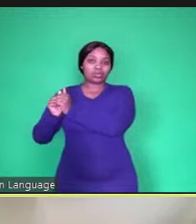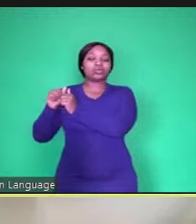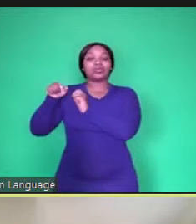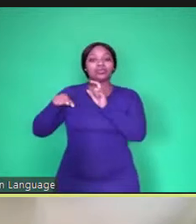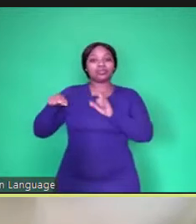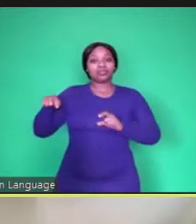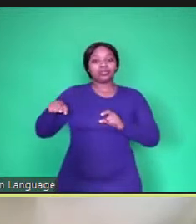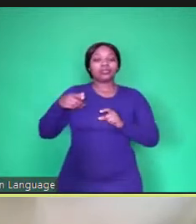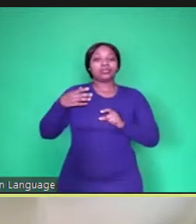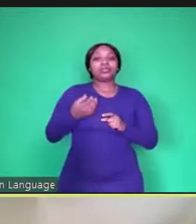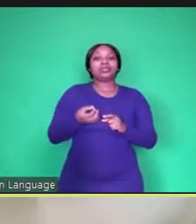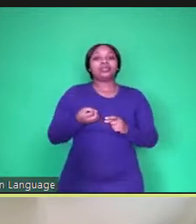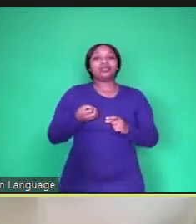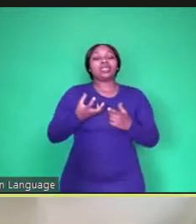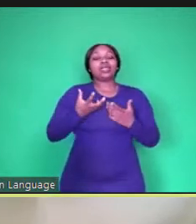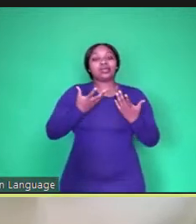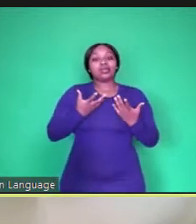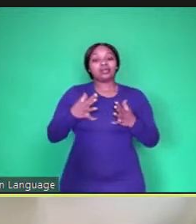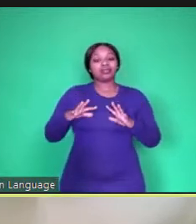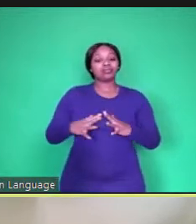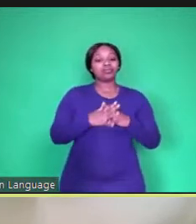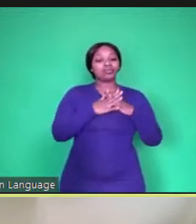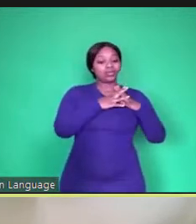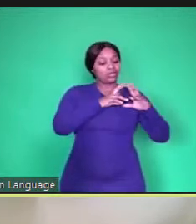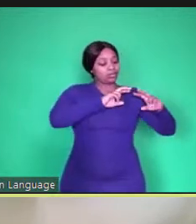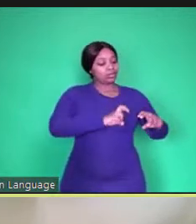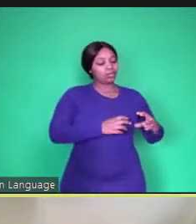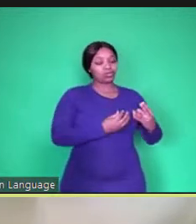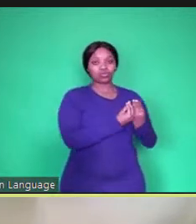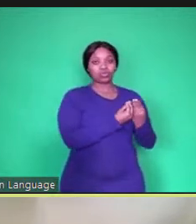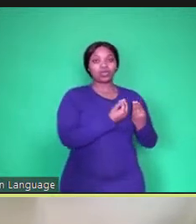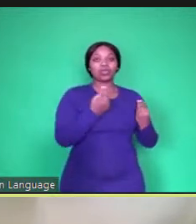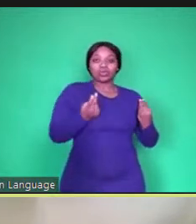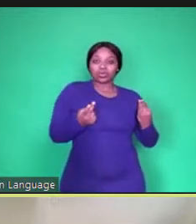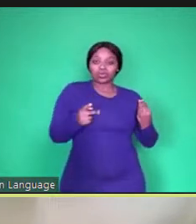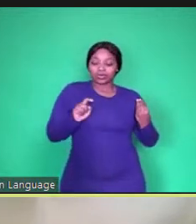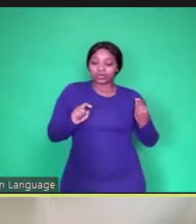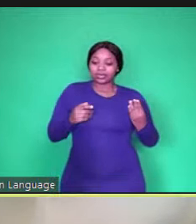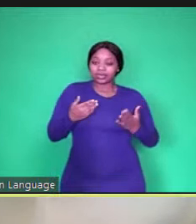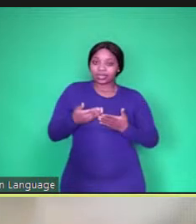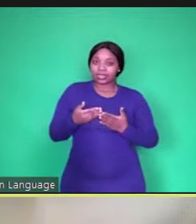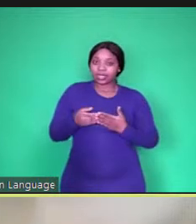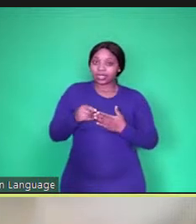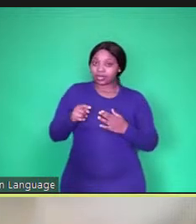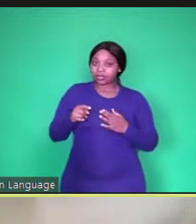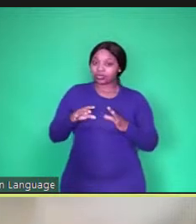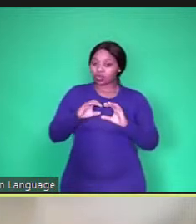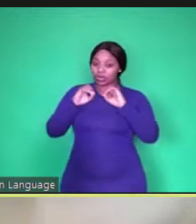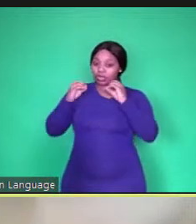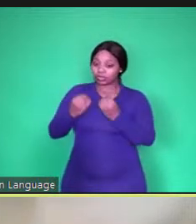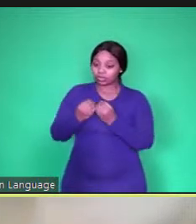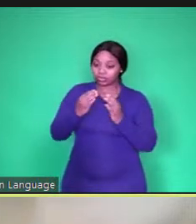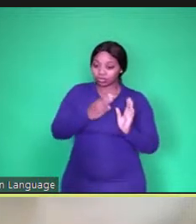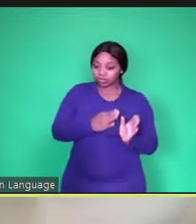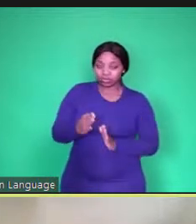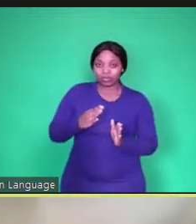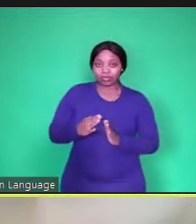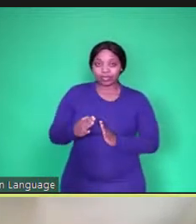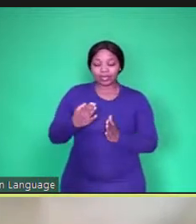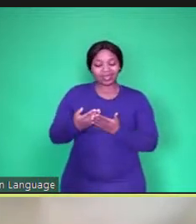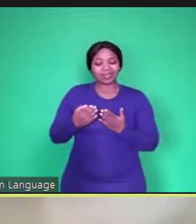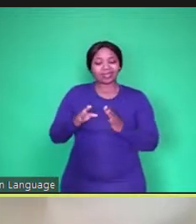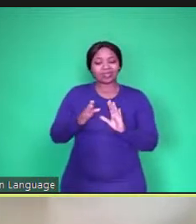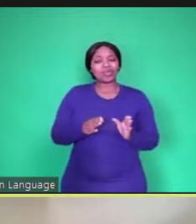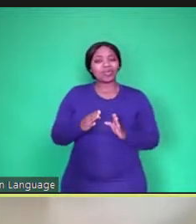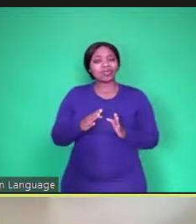further. And again, how internal migration and urbanization may compromise or improve care and treatment, especially for those who